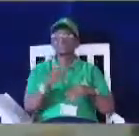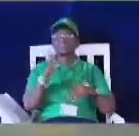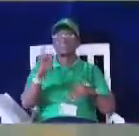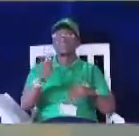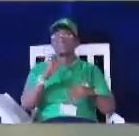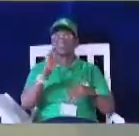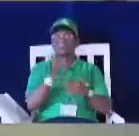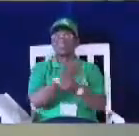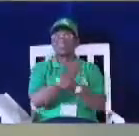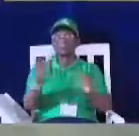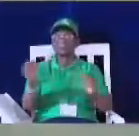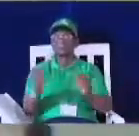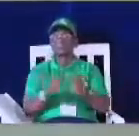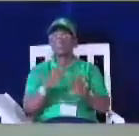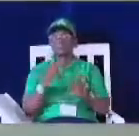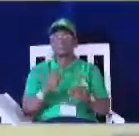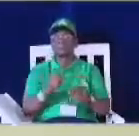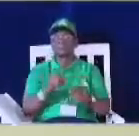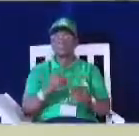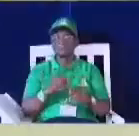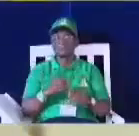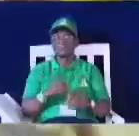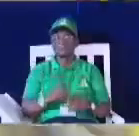Backsliders, you can come too.